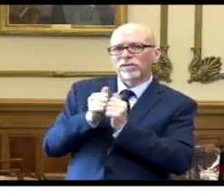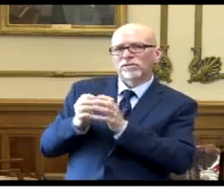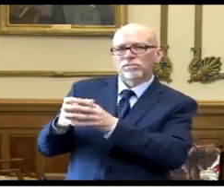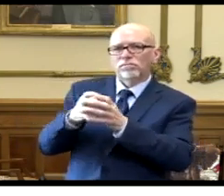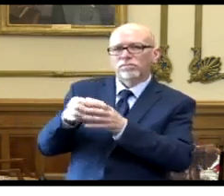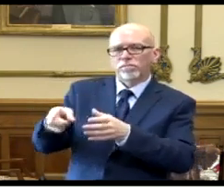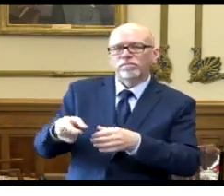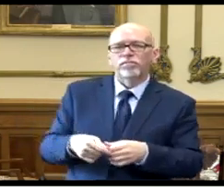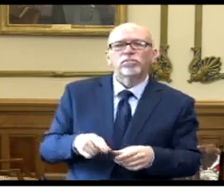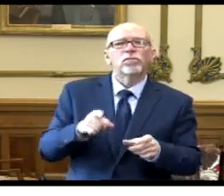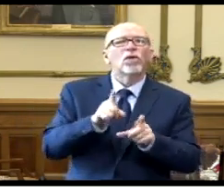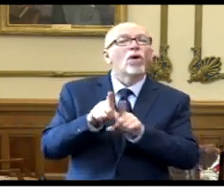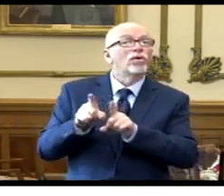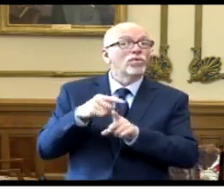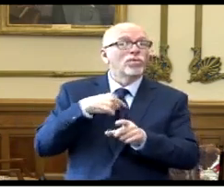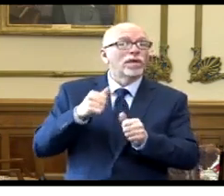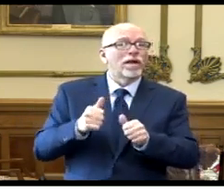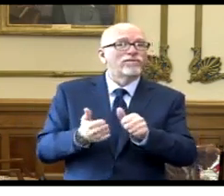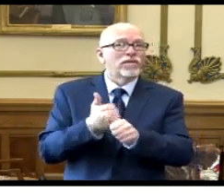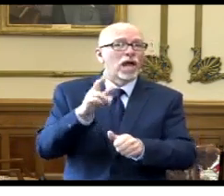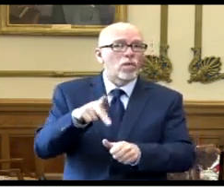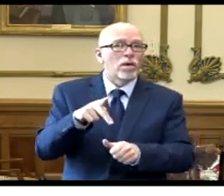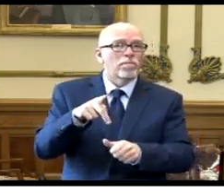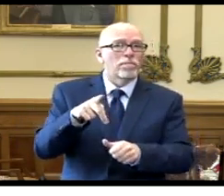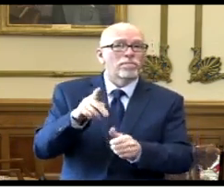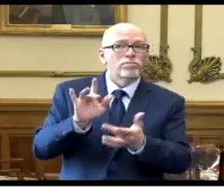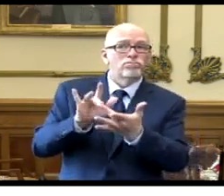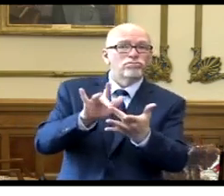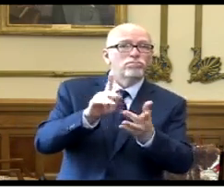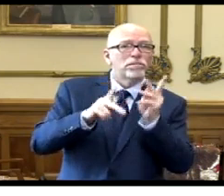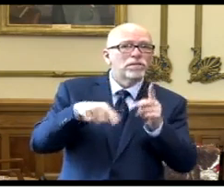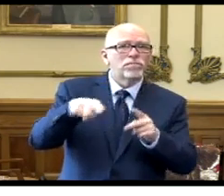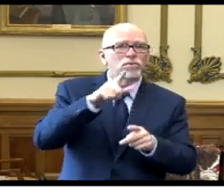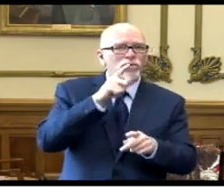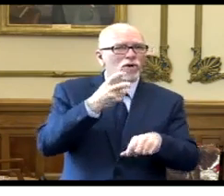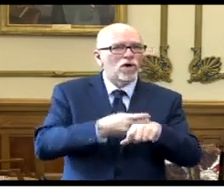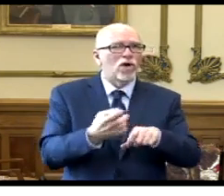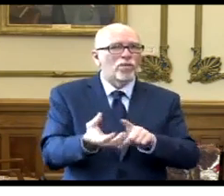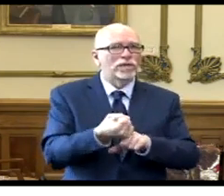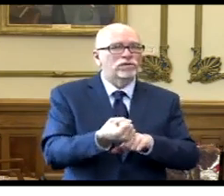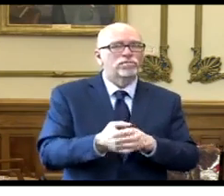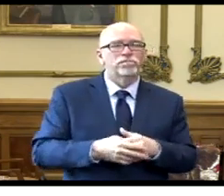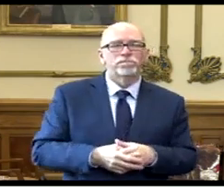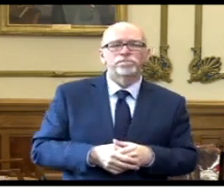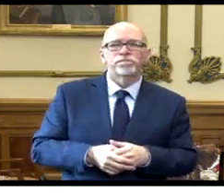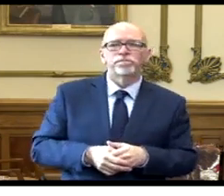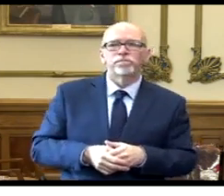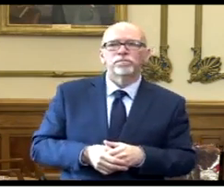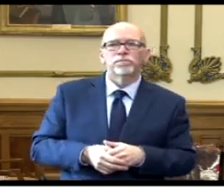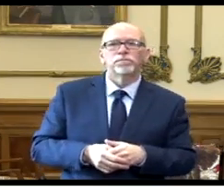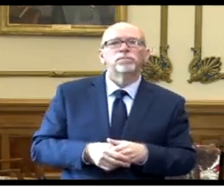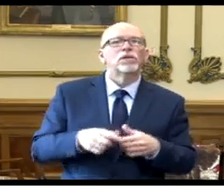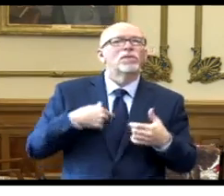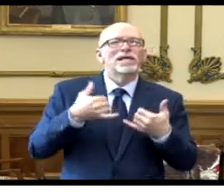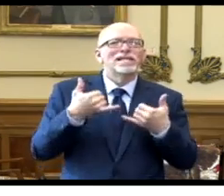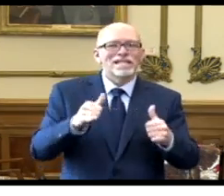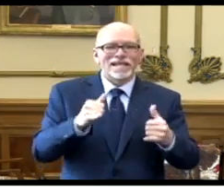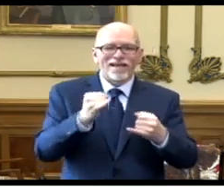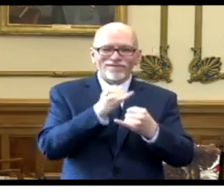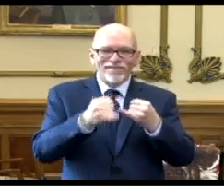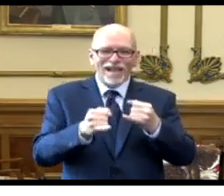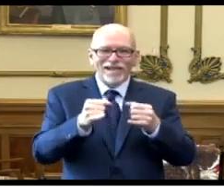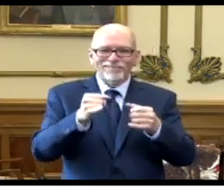to assist with follow-up and connection to individuals that are more difficult to reach. We're still finalizing the details